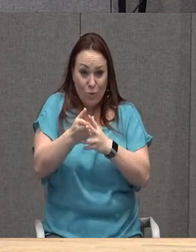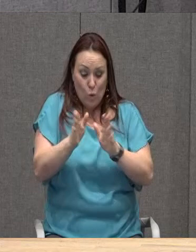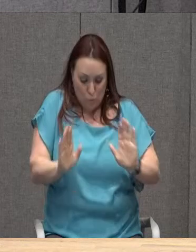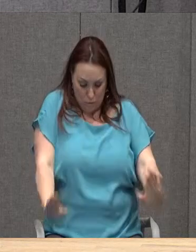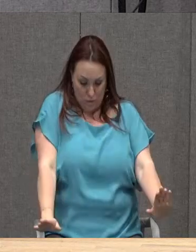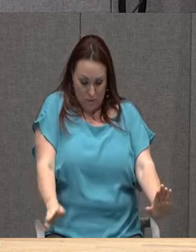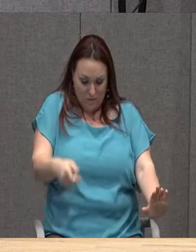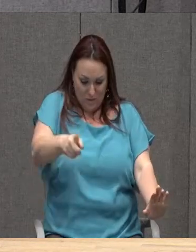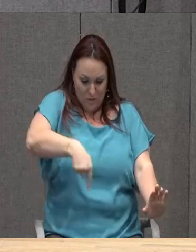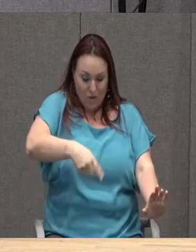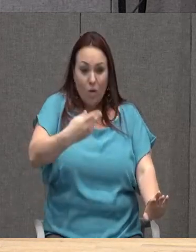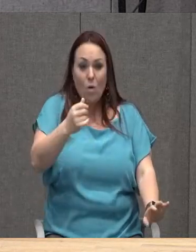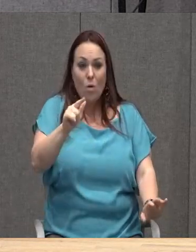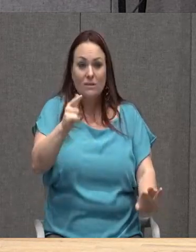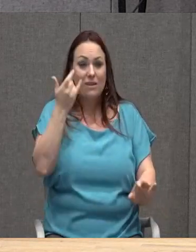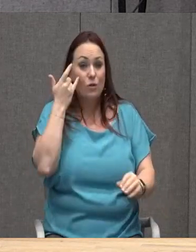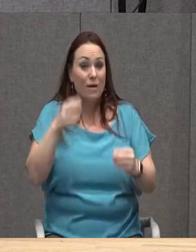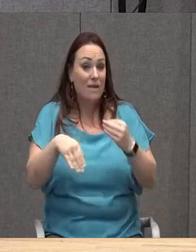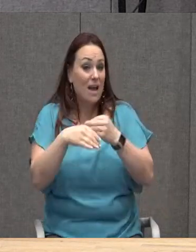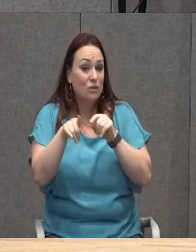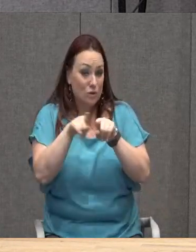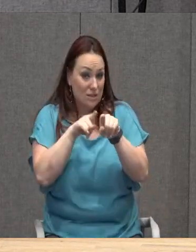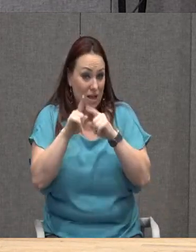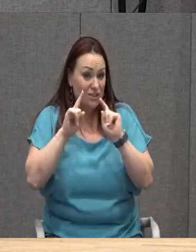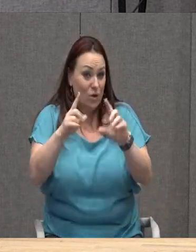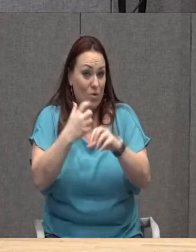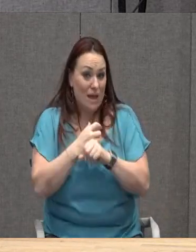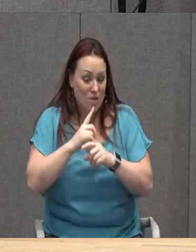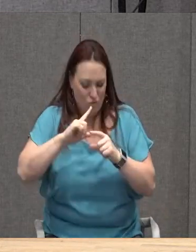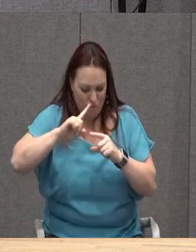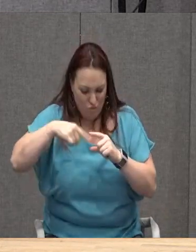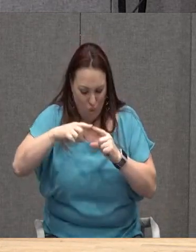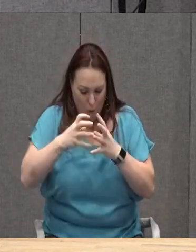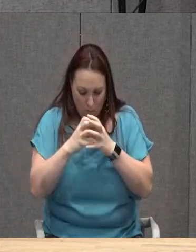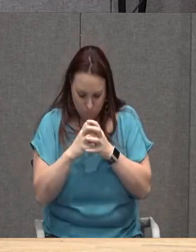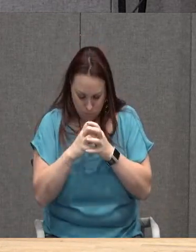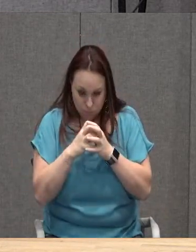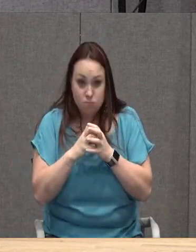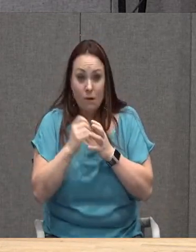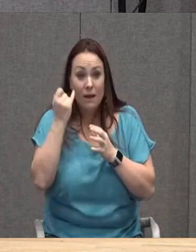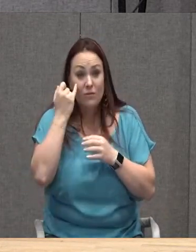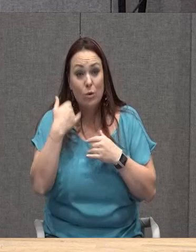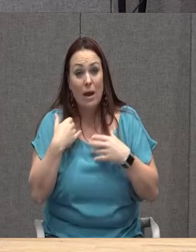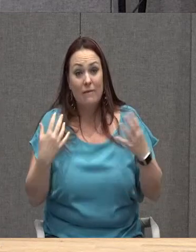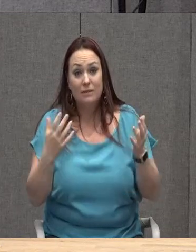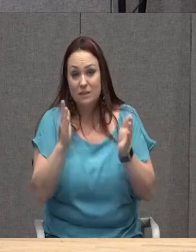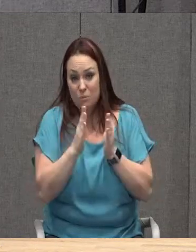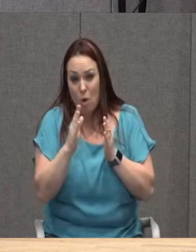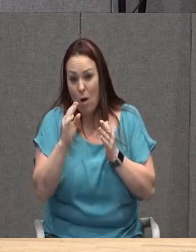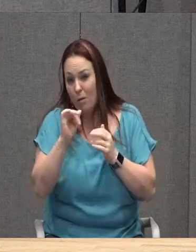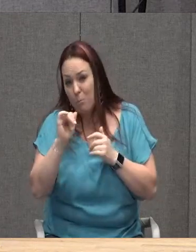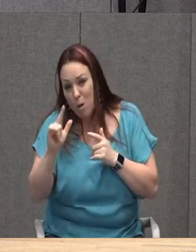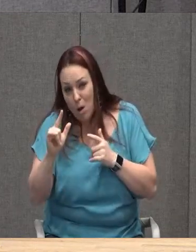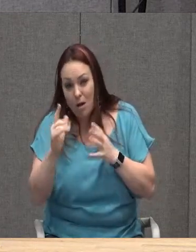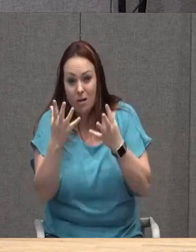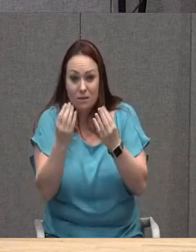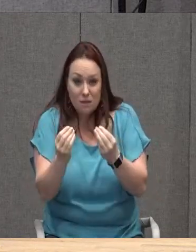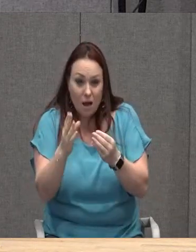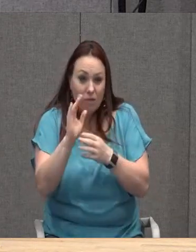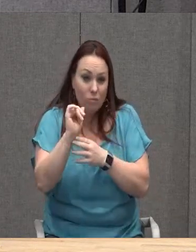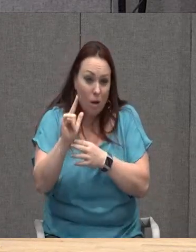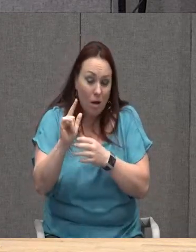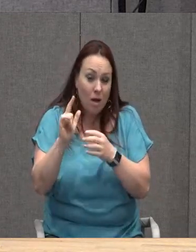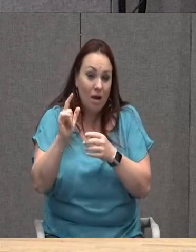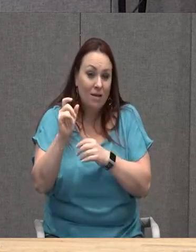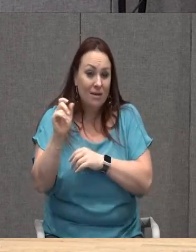extra socks laying around, grab them, roll them up. If you have some small balls, softballs, tennis